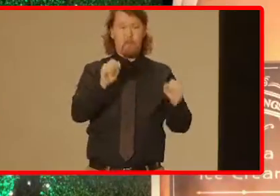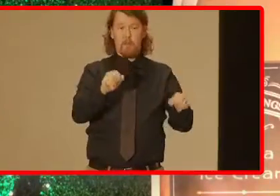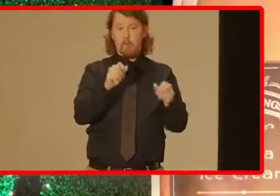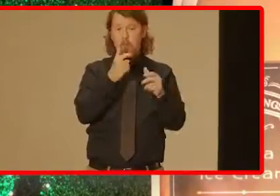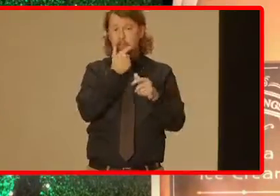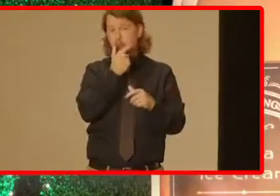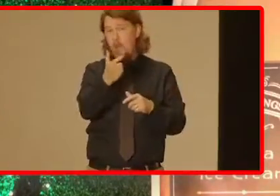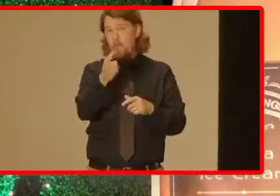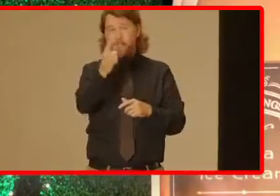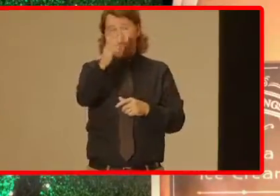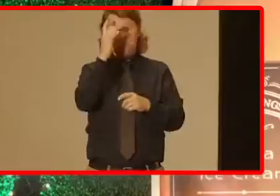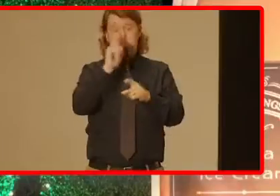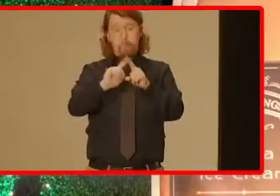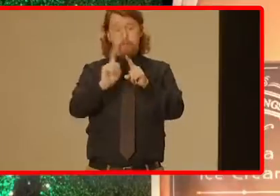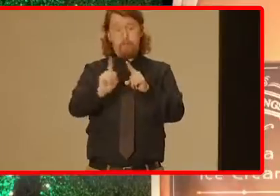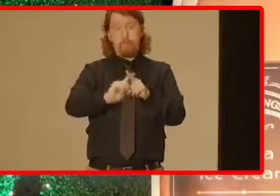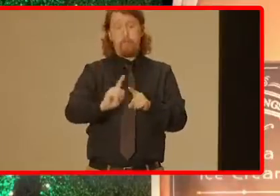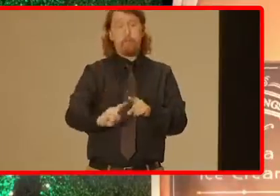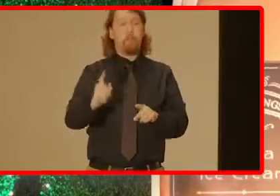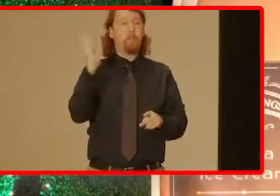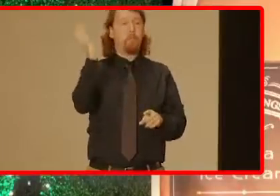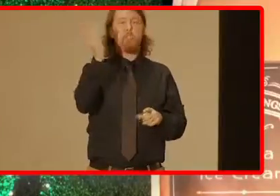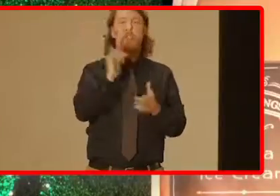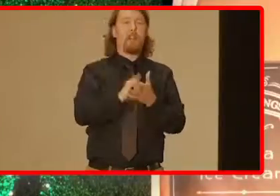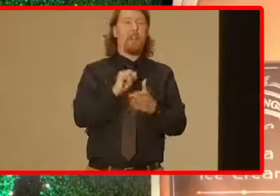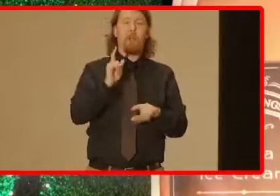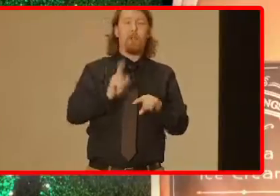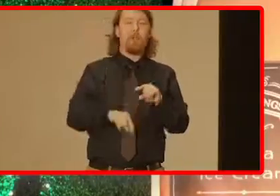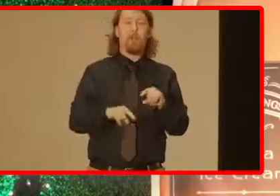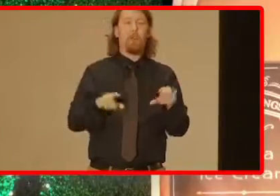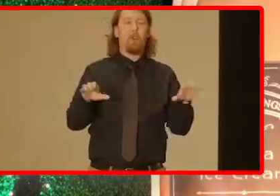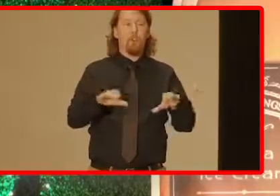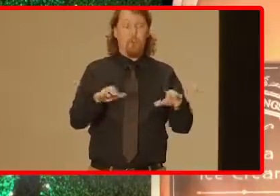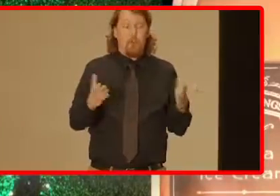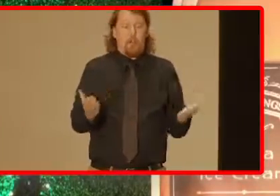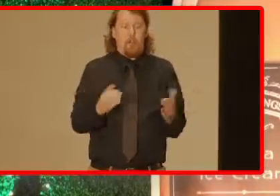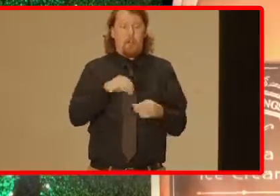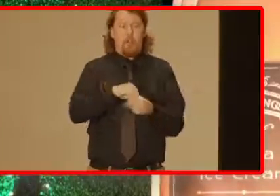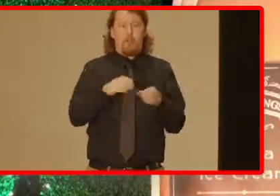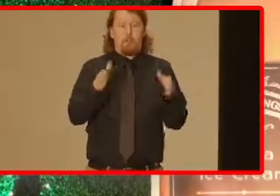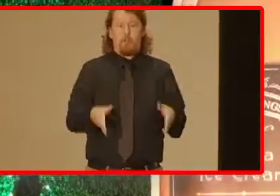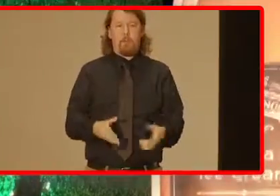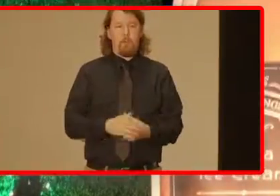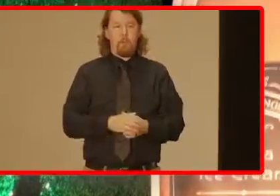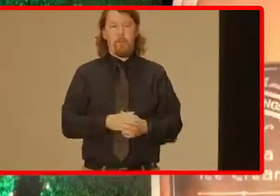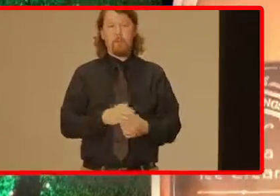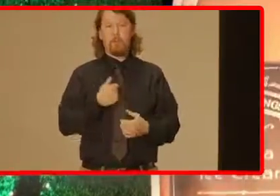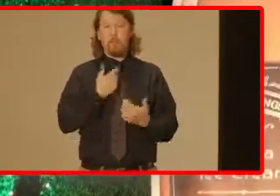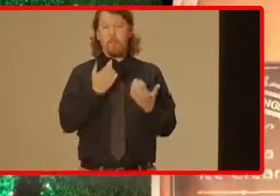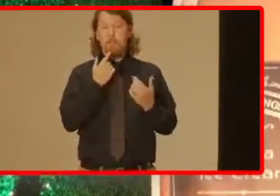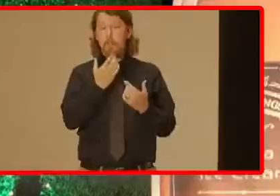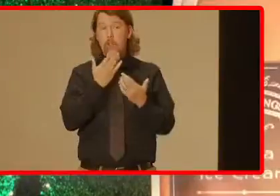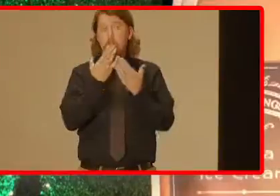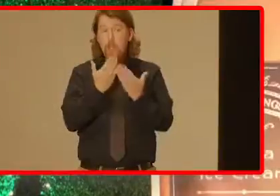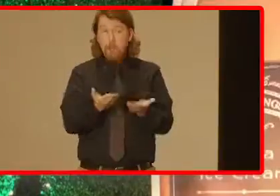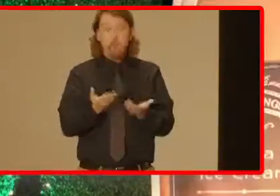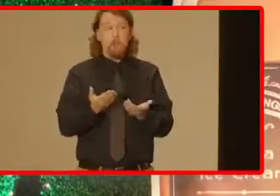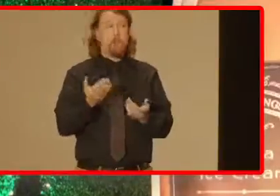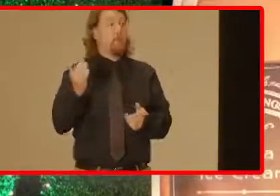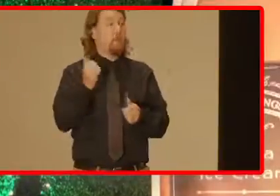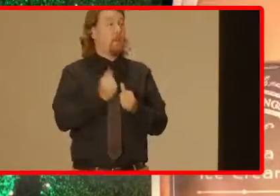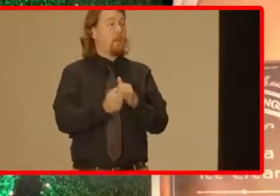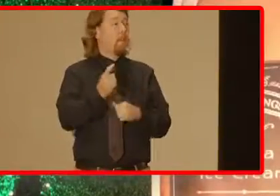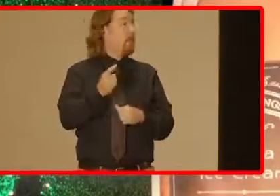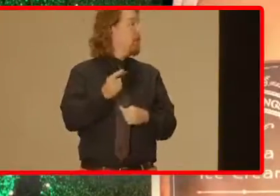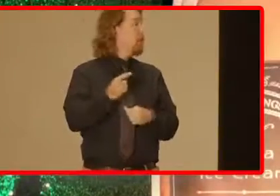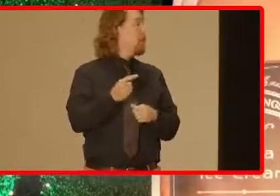of presentations that we couldn't do face to face. So I just want to thank you all for it. And for everybody up